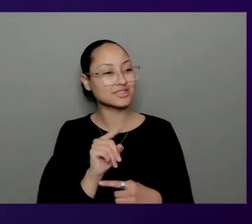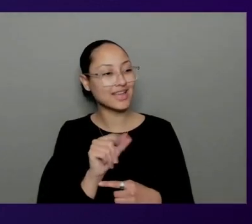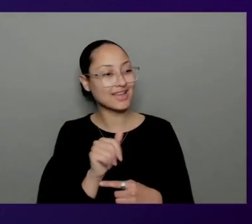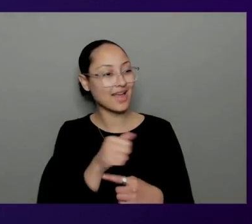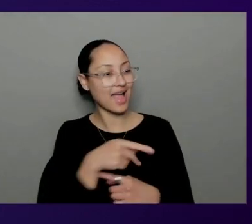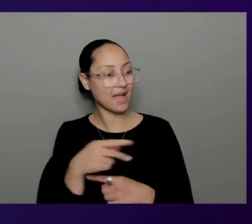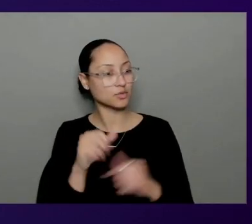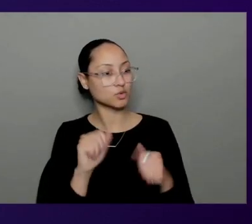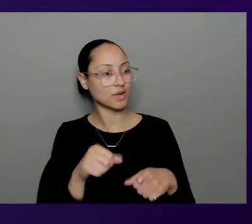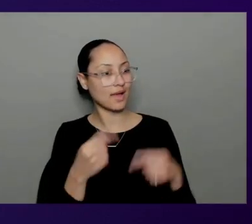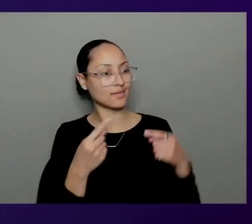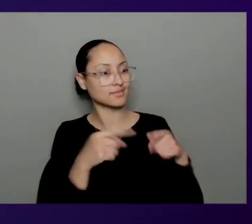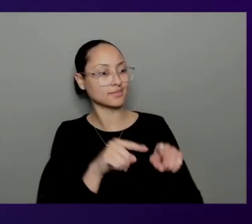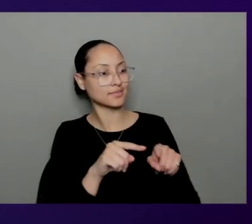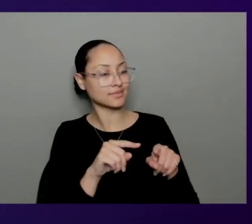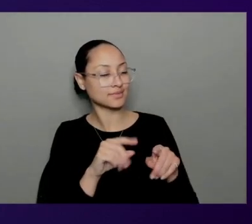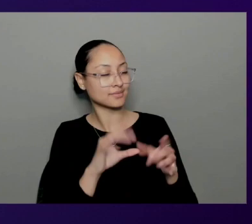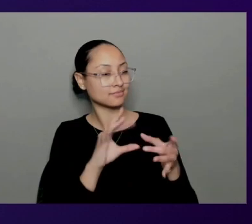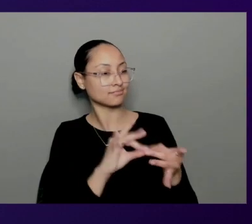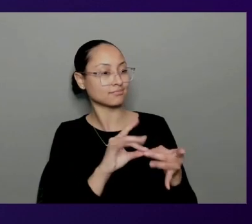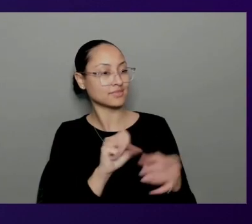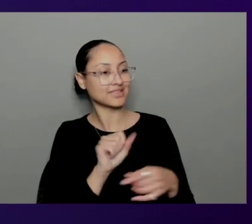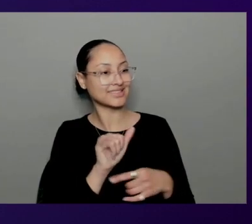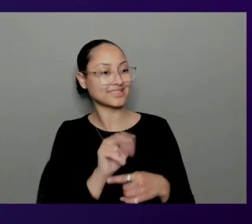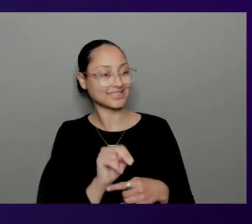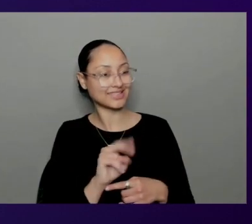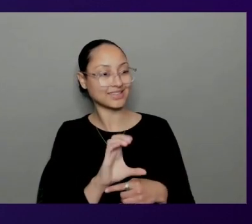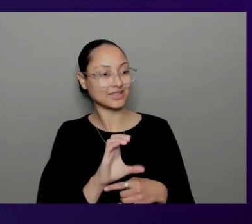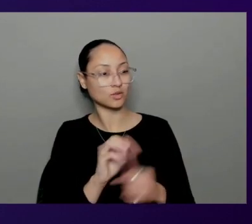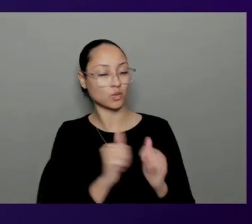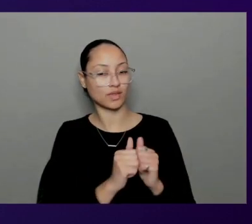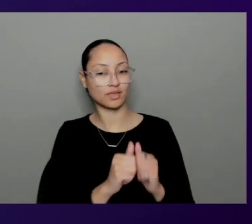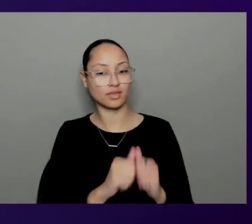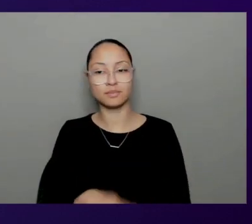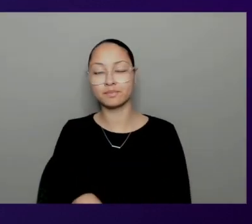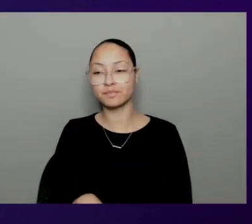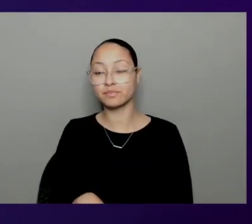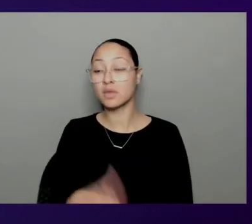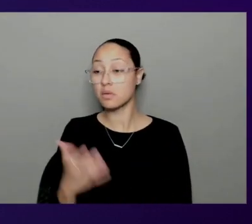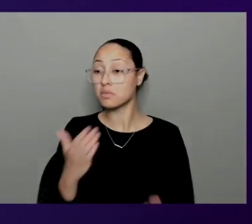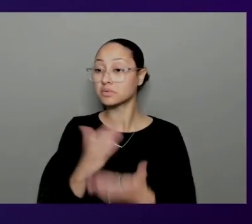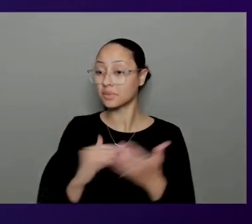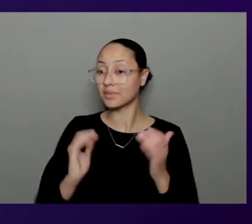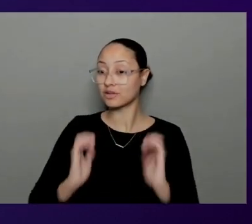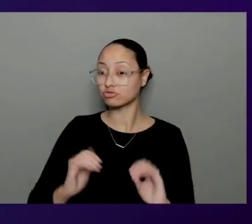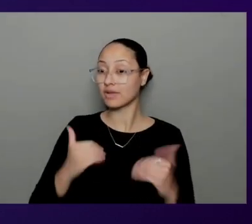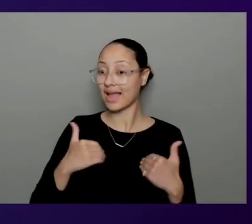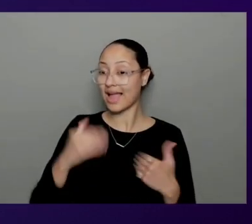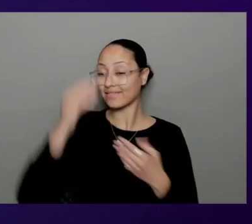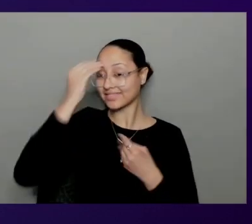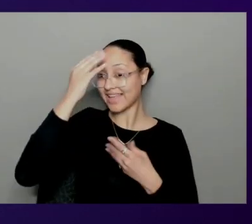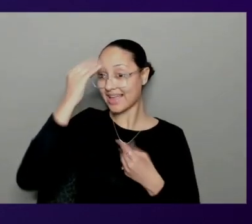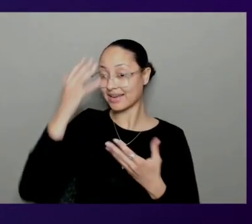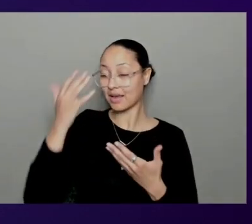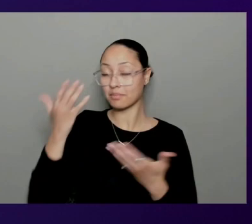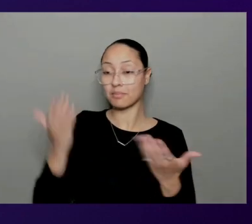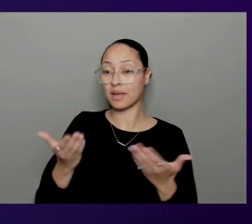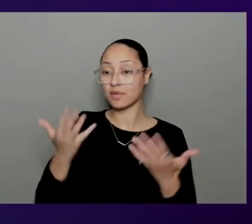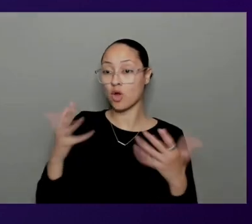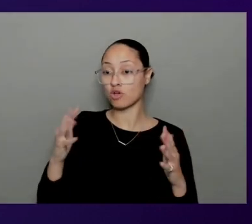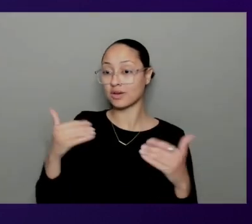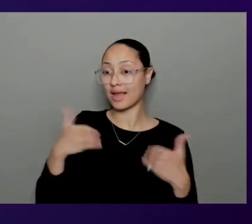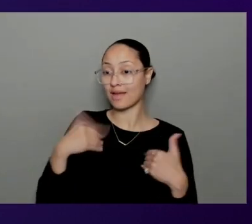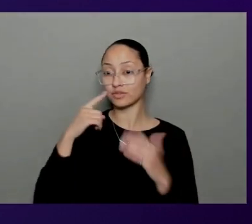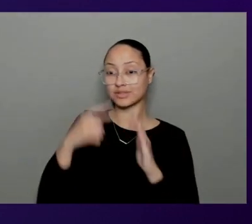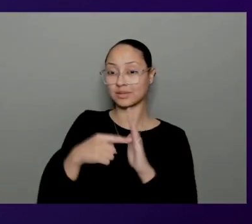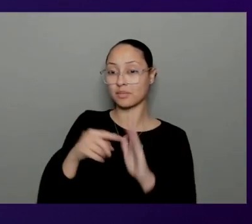So I have customers that perhaps they have existing data that is living in one of our partner databases like MongoDB. You can actually